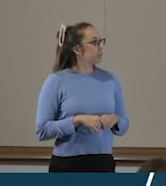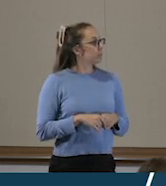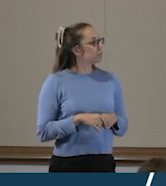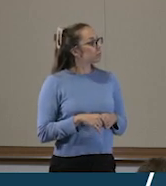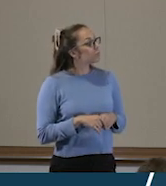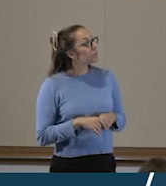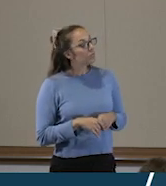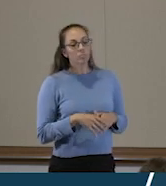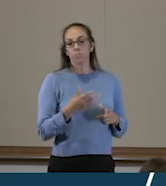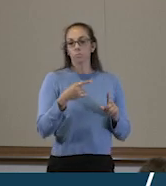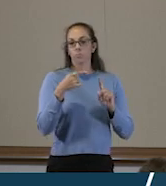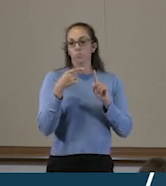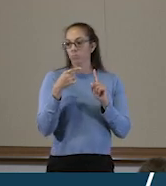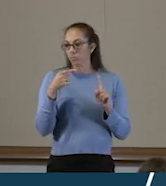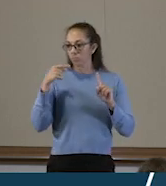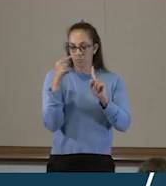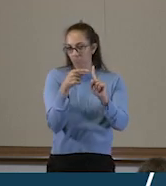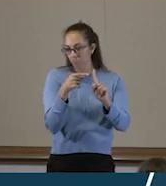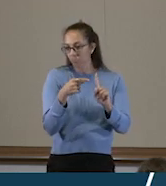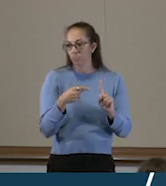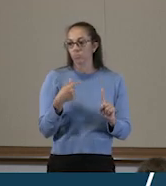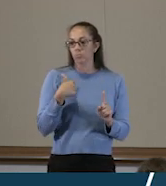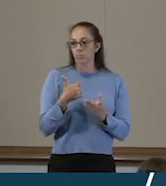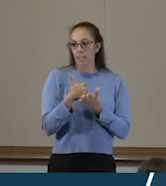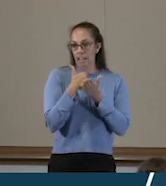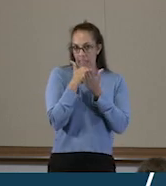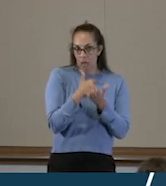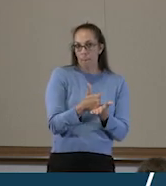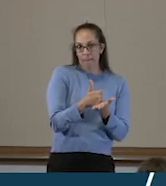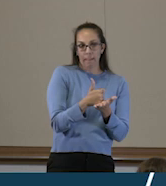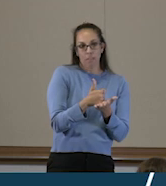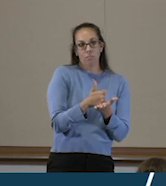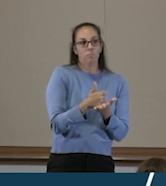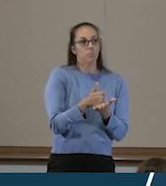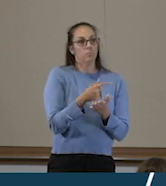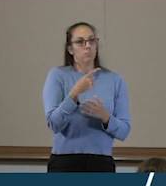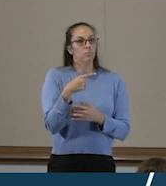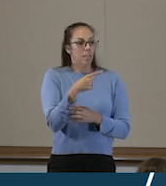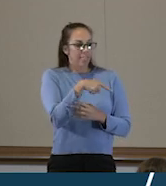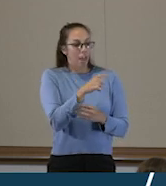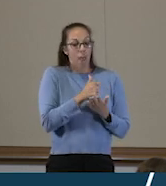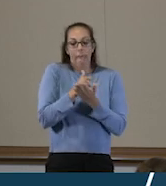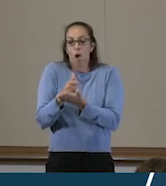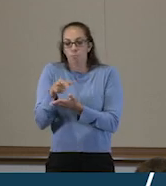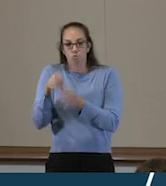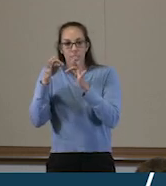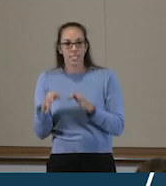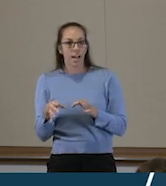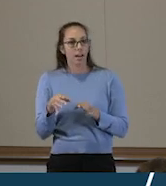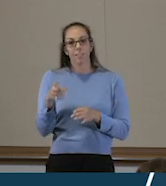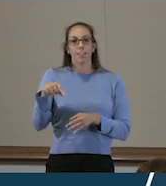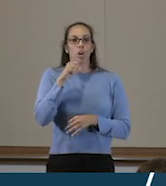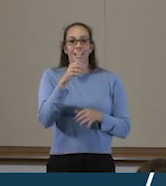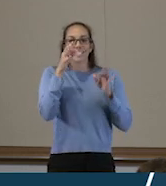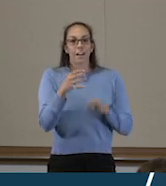what you're doing. You're helping the individual with a disability. You are not making decisions for them.